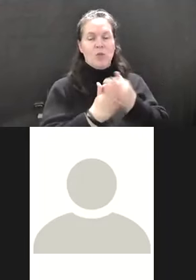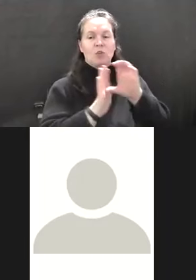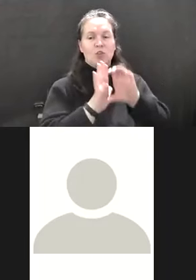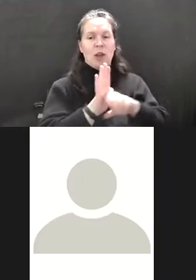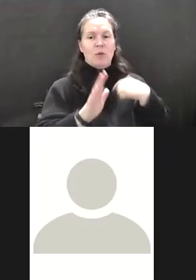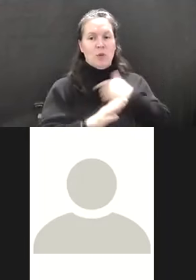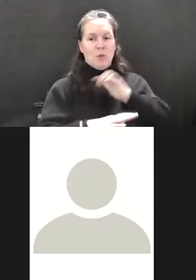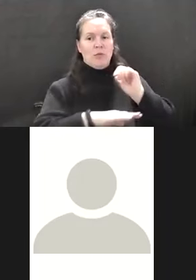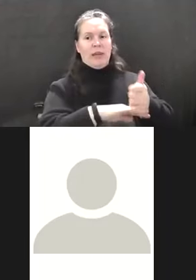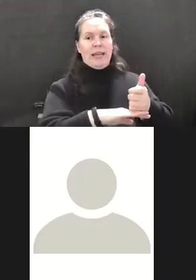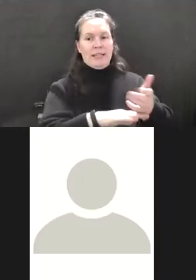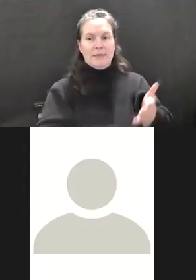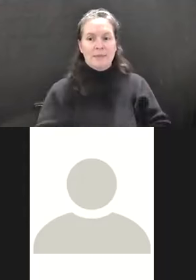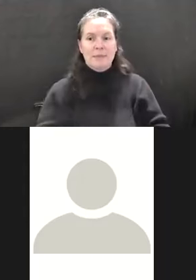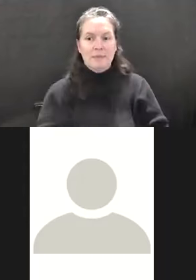creating.